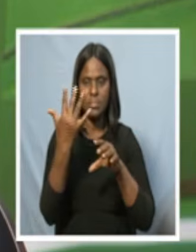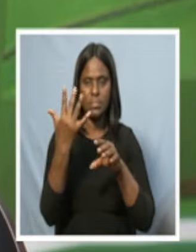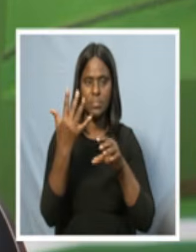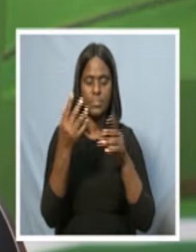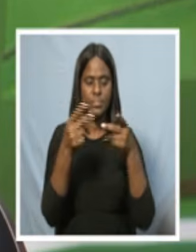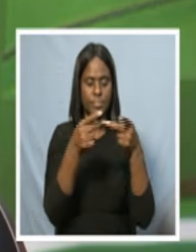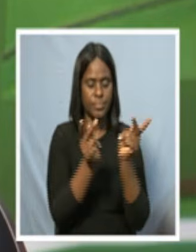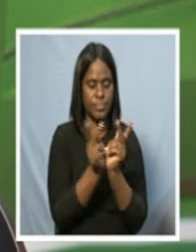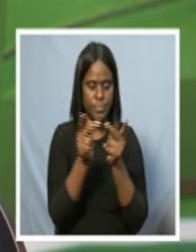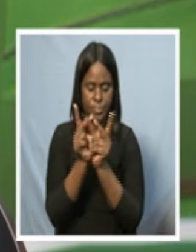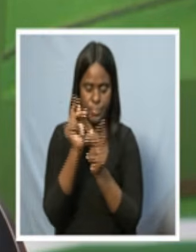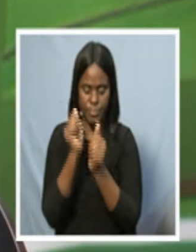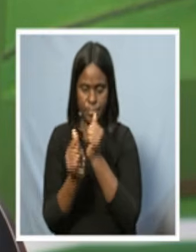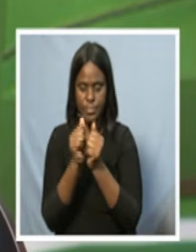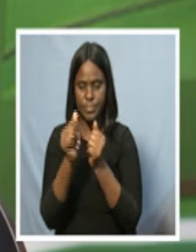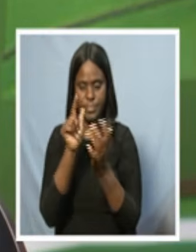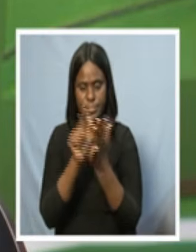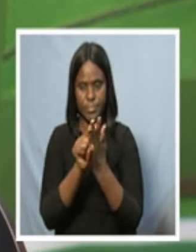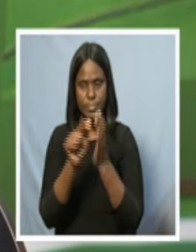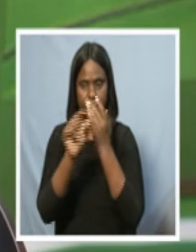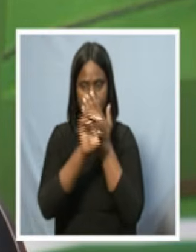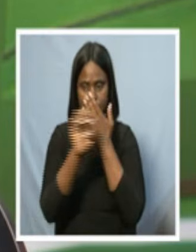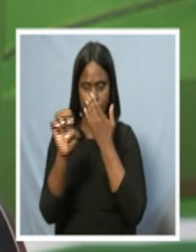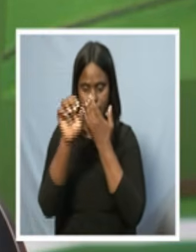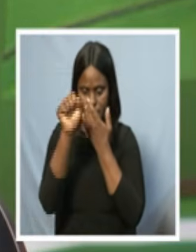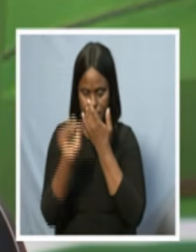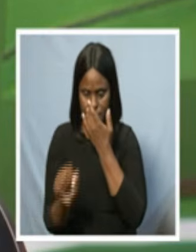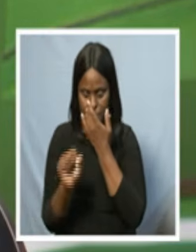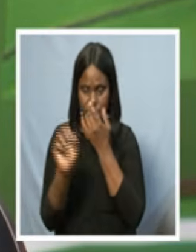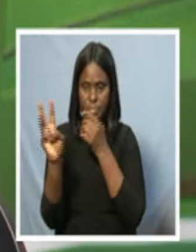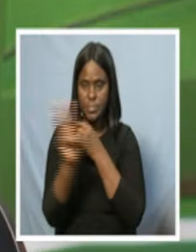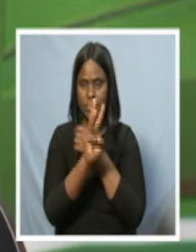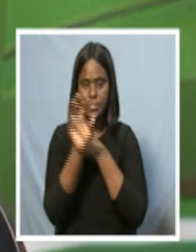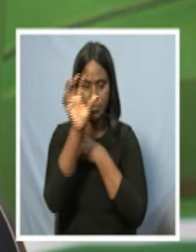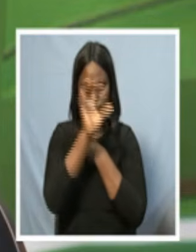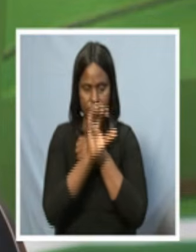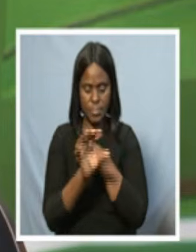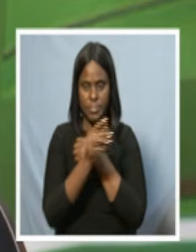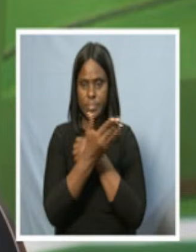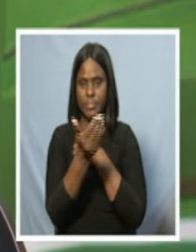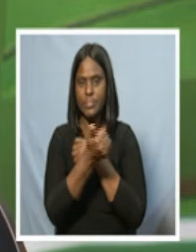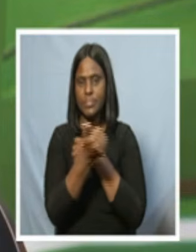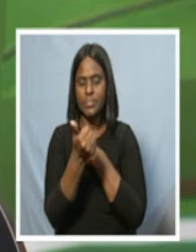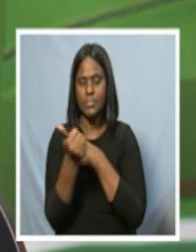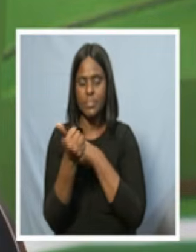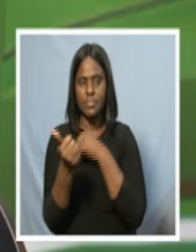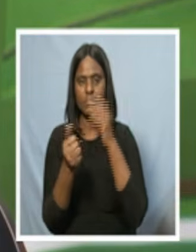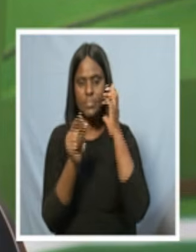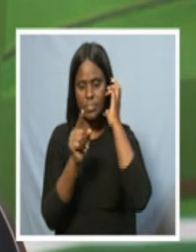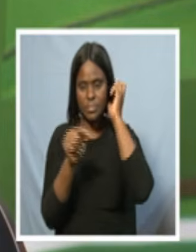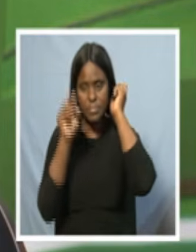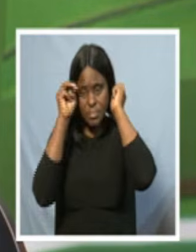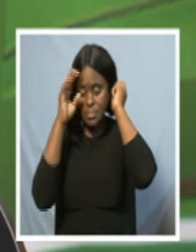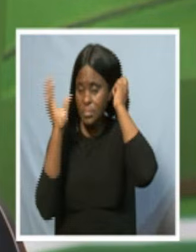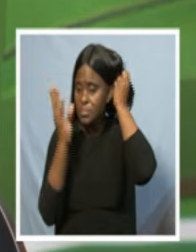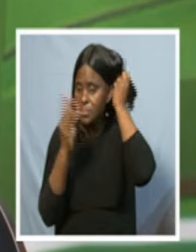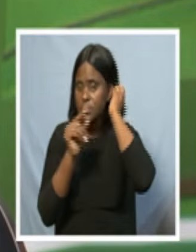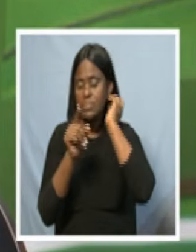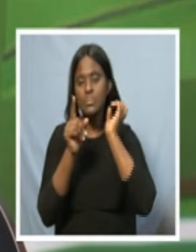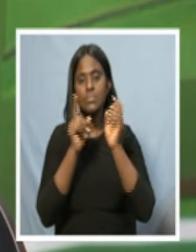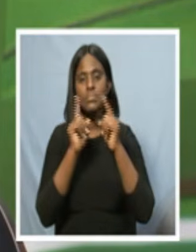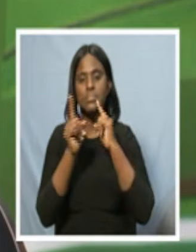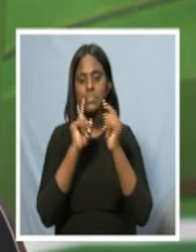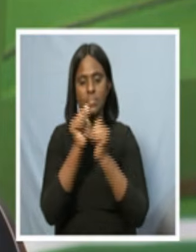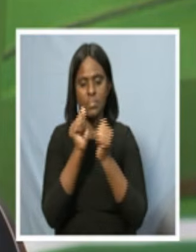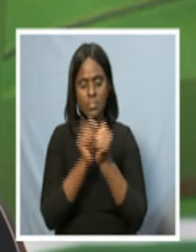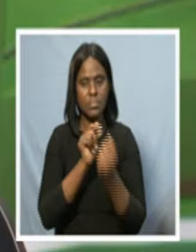provinces, which include Lusaka, Central, Eastern, Southern, and Western. But further on in his announcement, in his ministerial statement, he talked about the